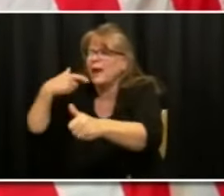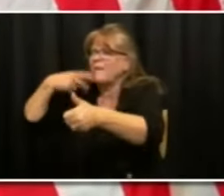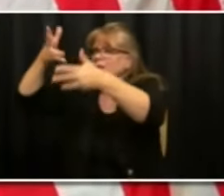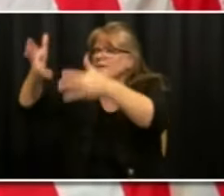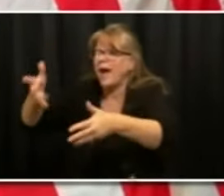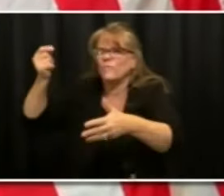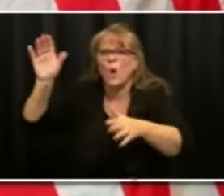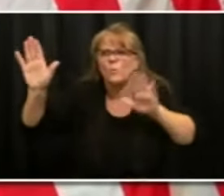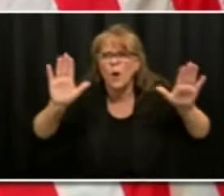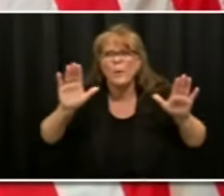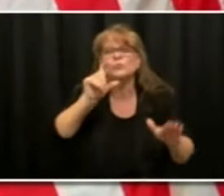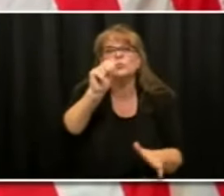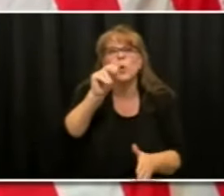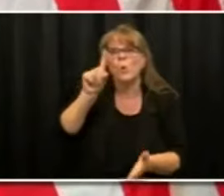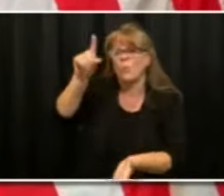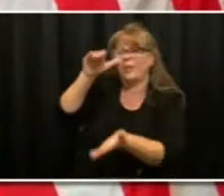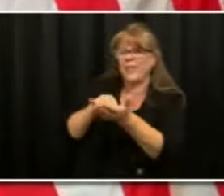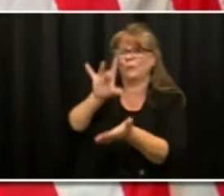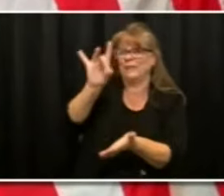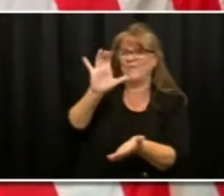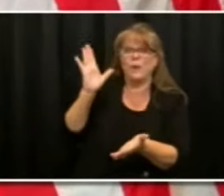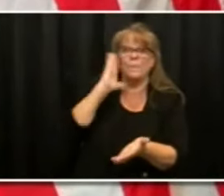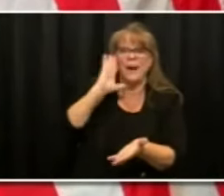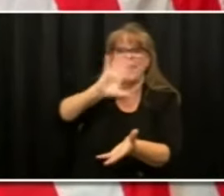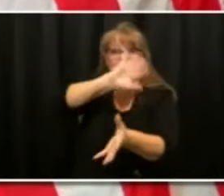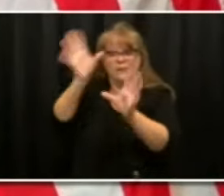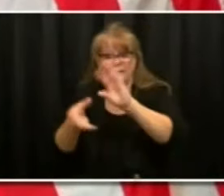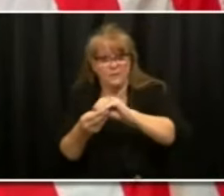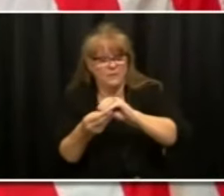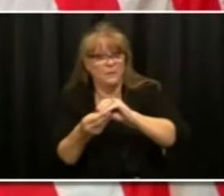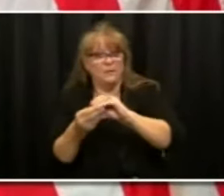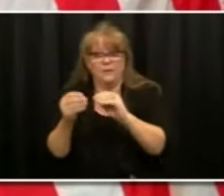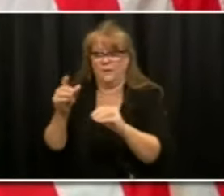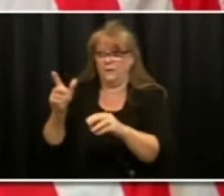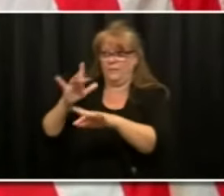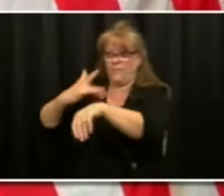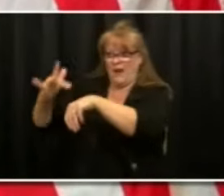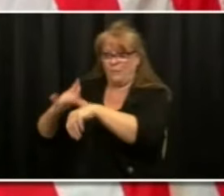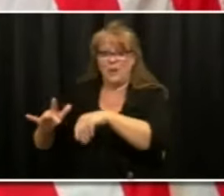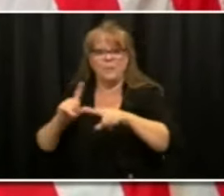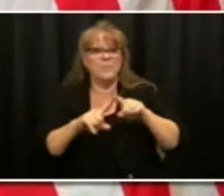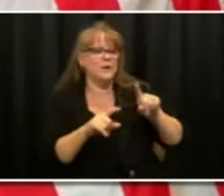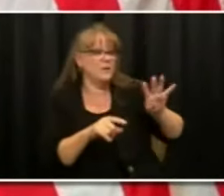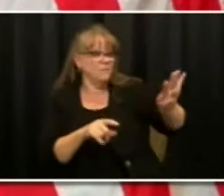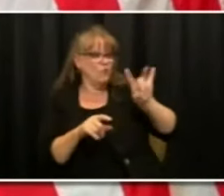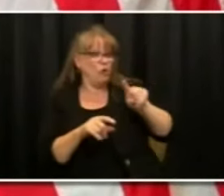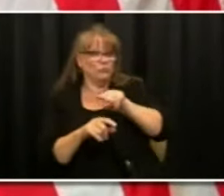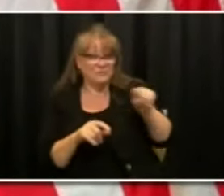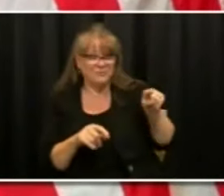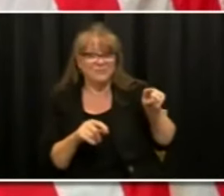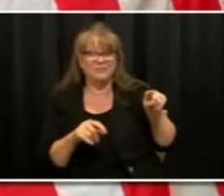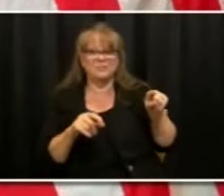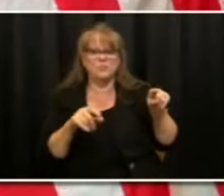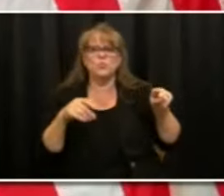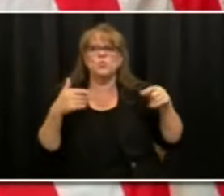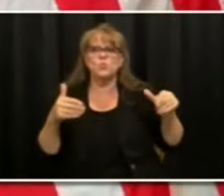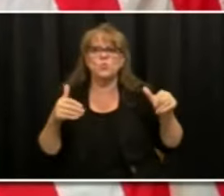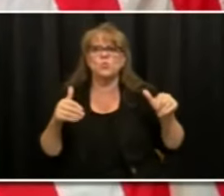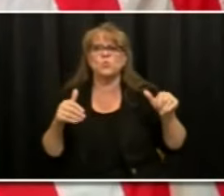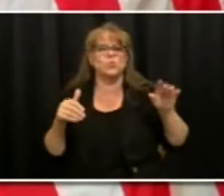that means about 1 out of every 4 hospital beds in Colorado is filled with a coronavirus